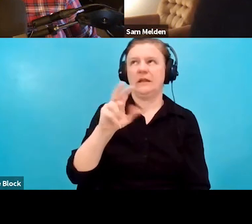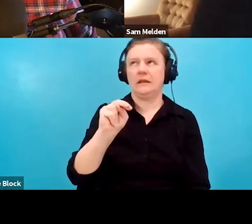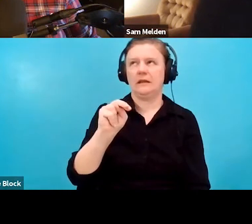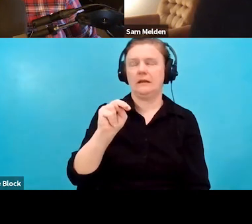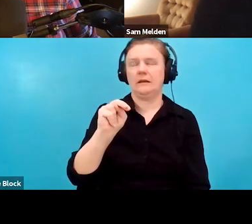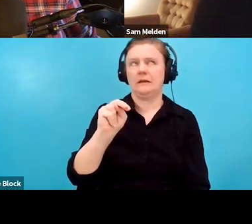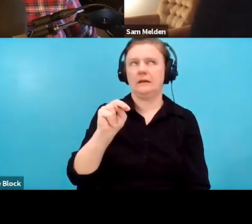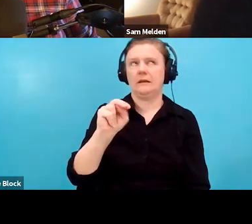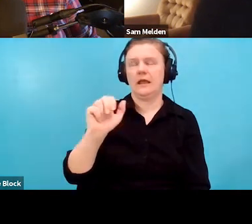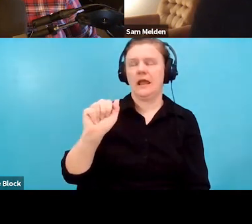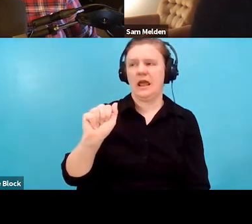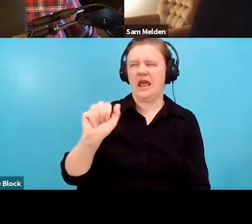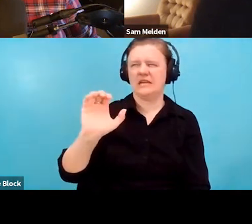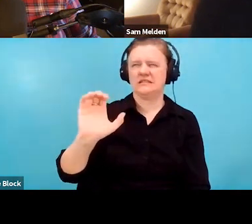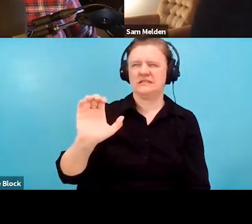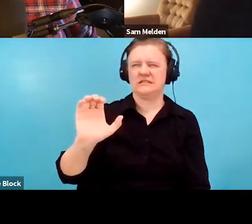spelled